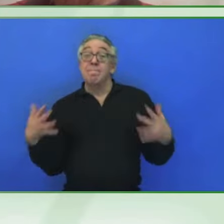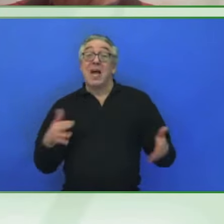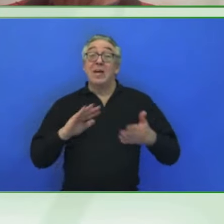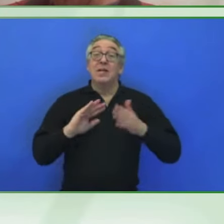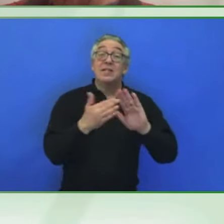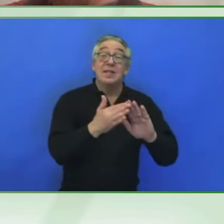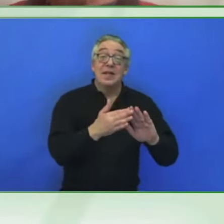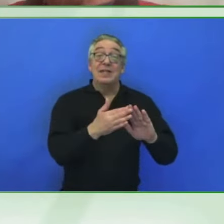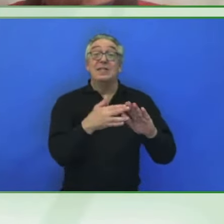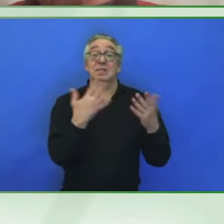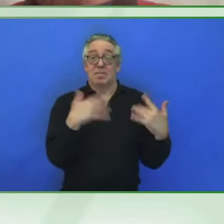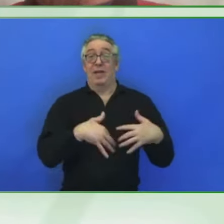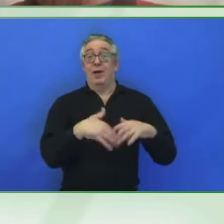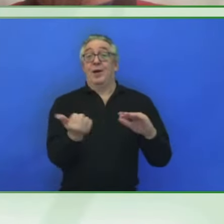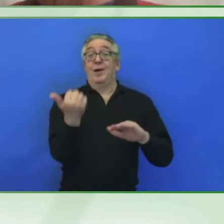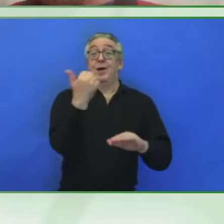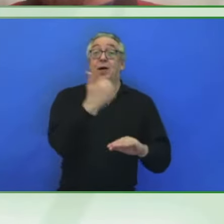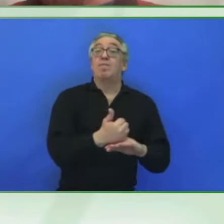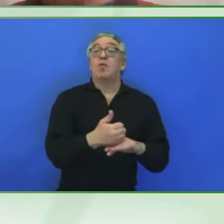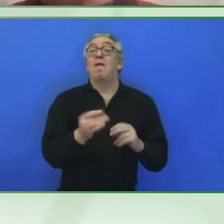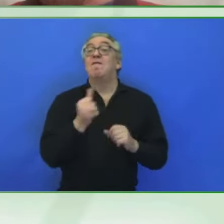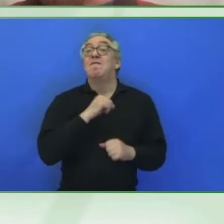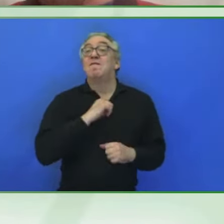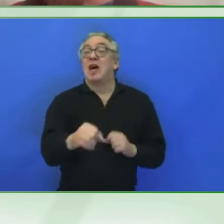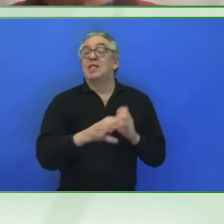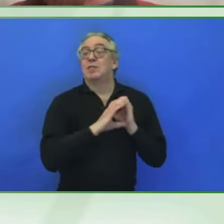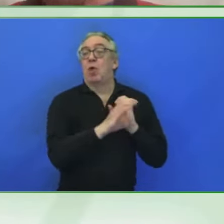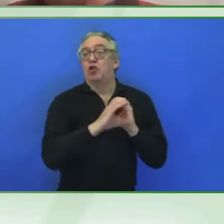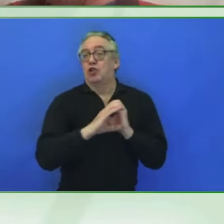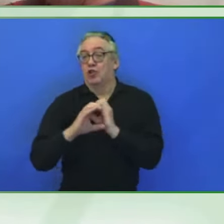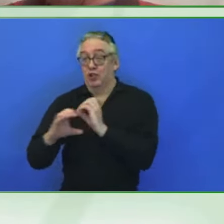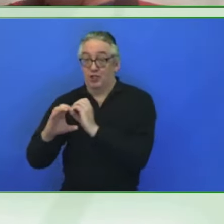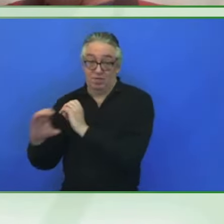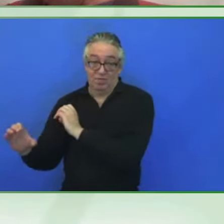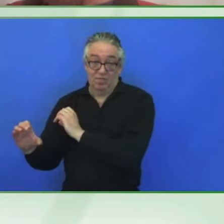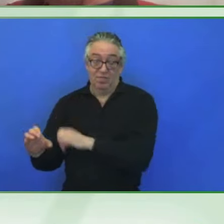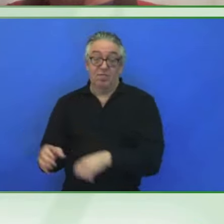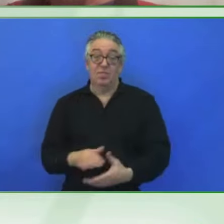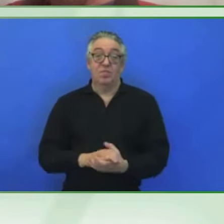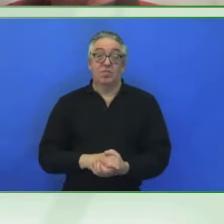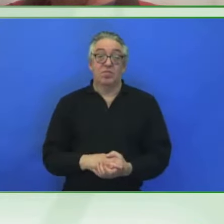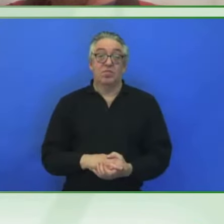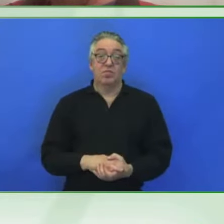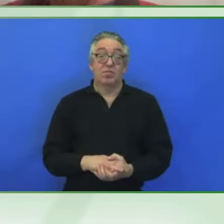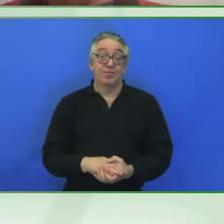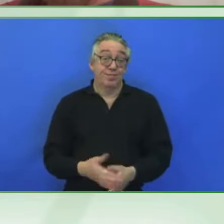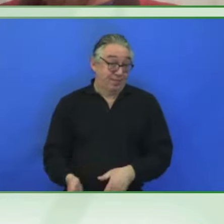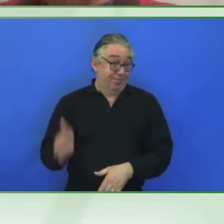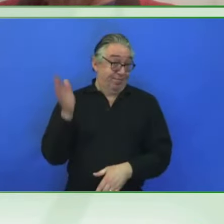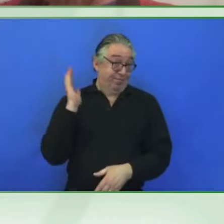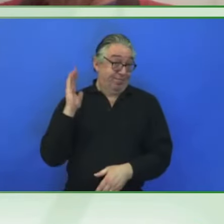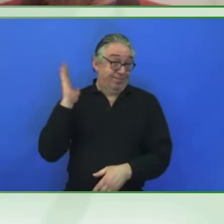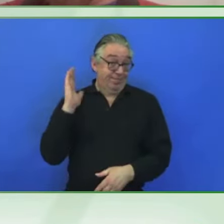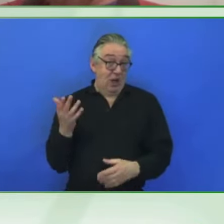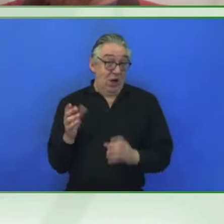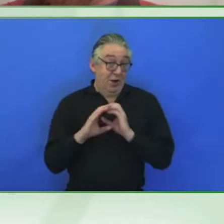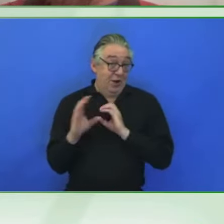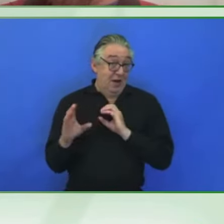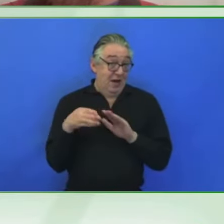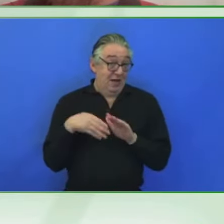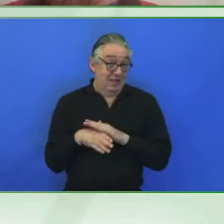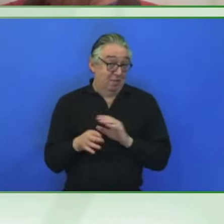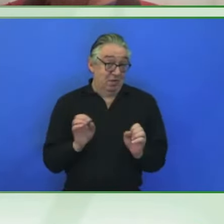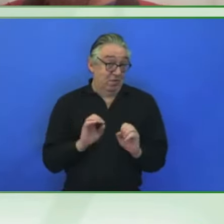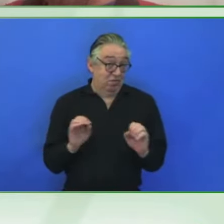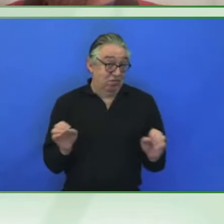as a means to address the inaccessibility of the past. But the one thing that was very clear in doing all these